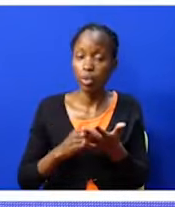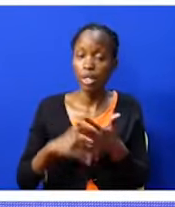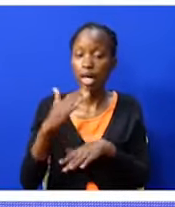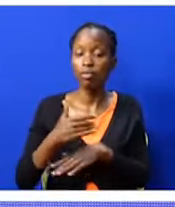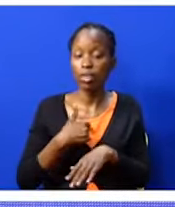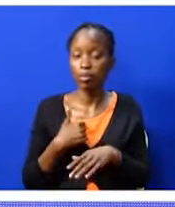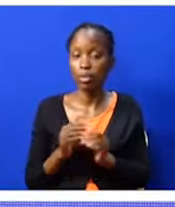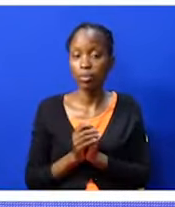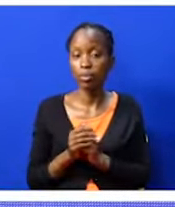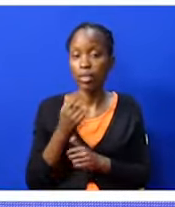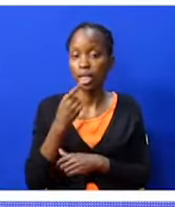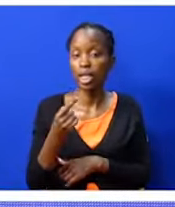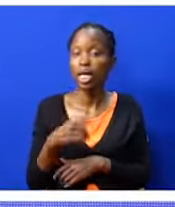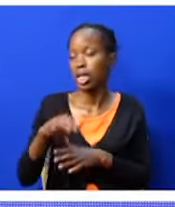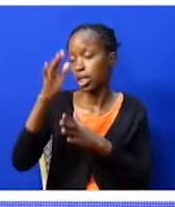Heavenly Father,